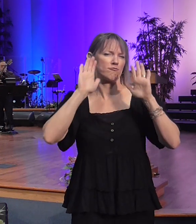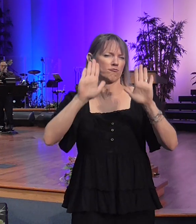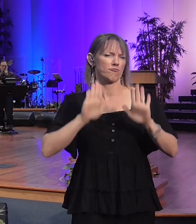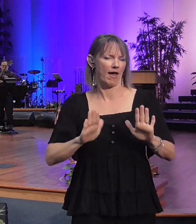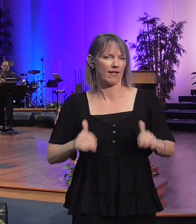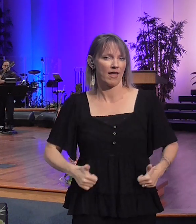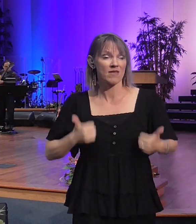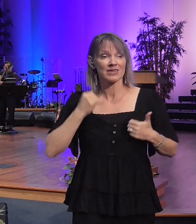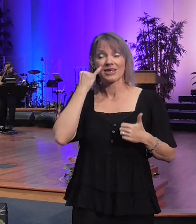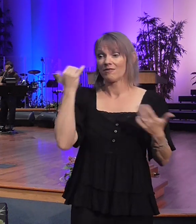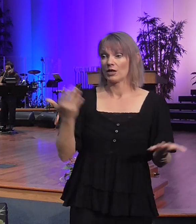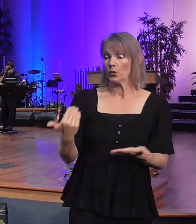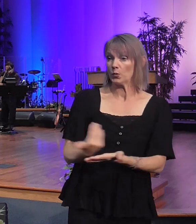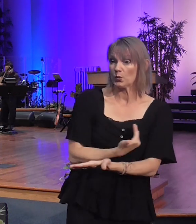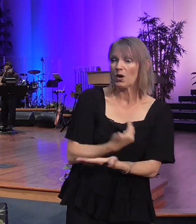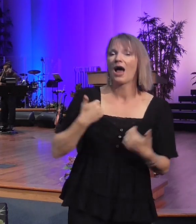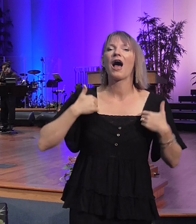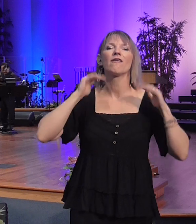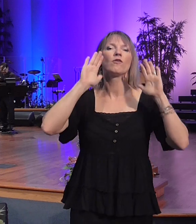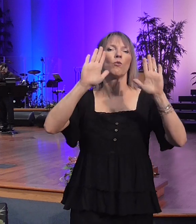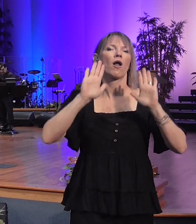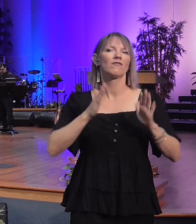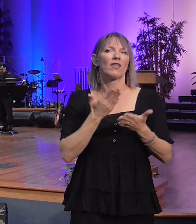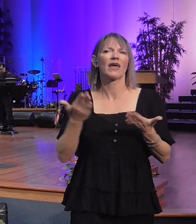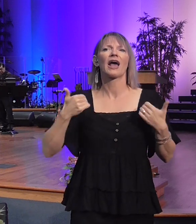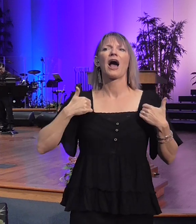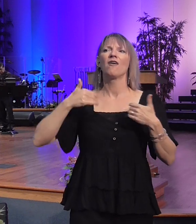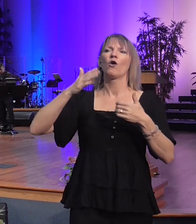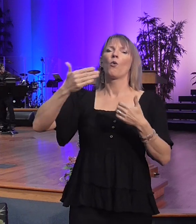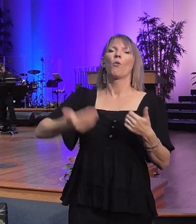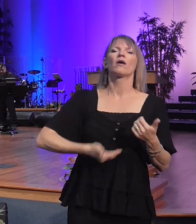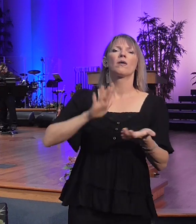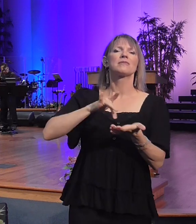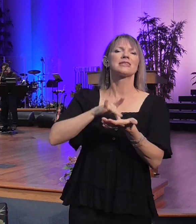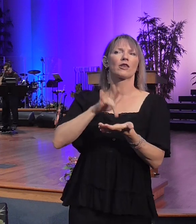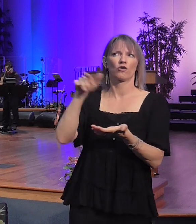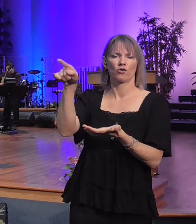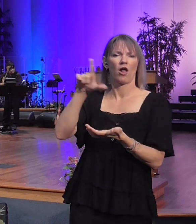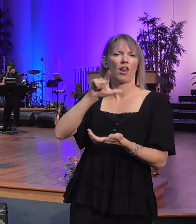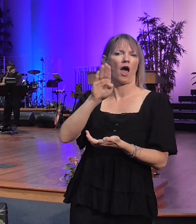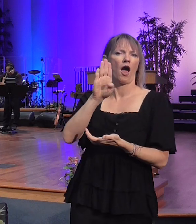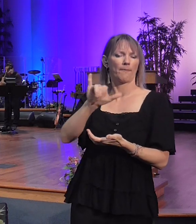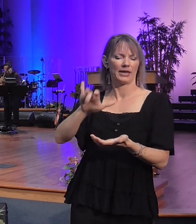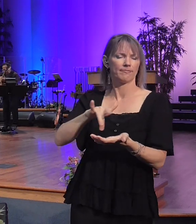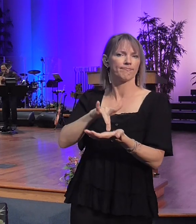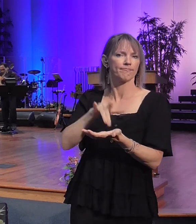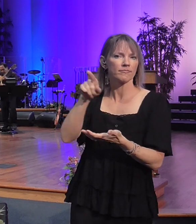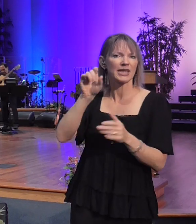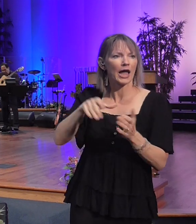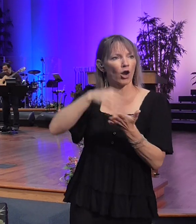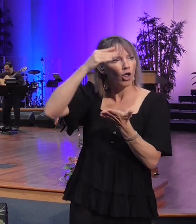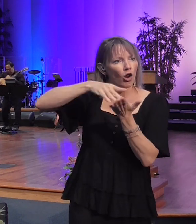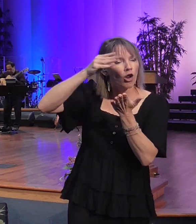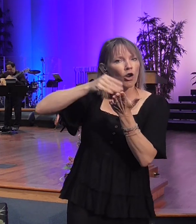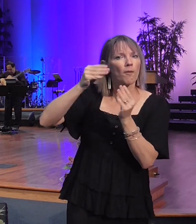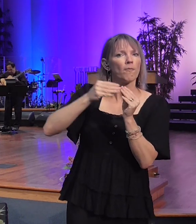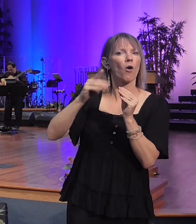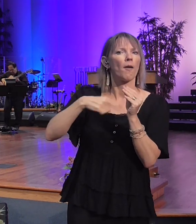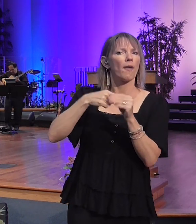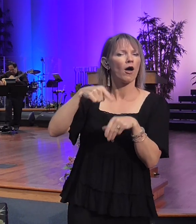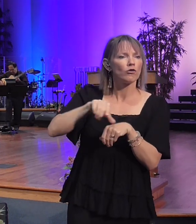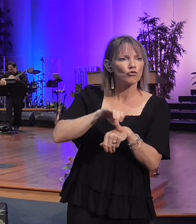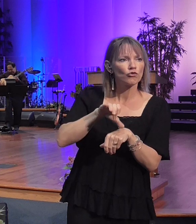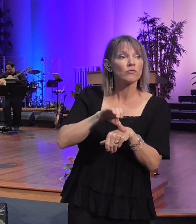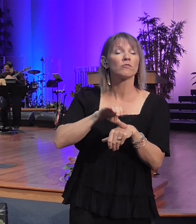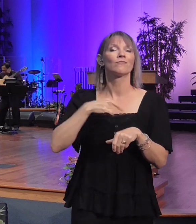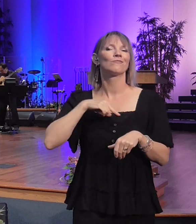here. We have this wonderful thing, we call it a welcome center in the middle of our lobby. You can learn all you want and more about Mile High Church, but we do love